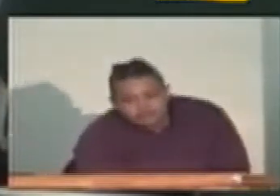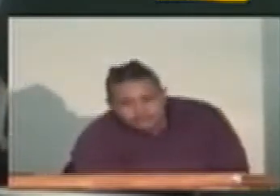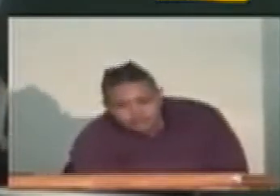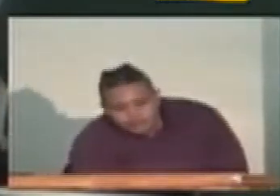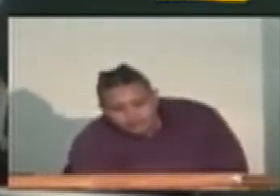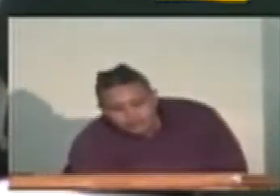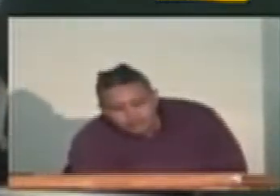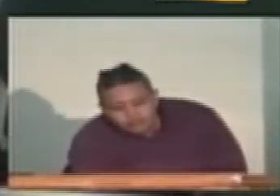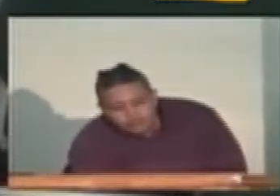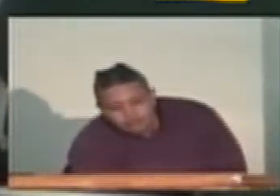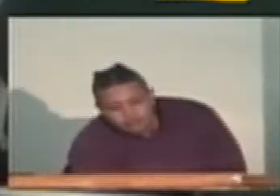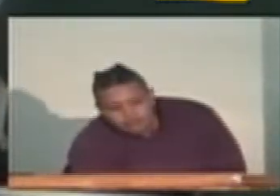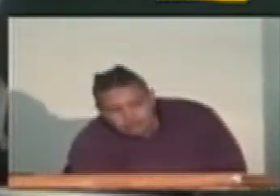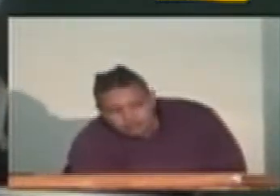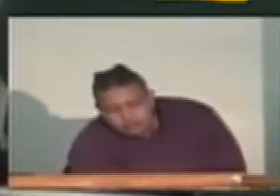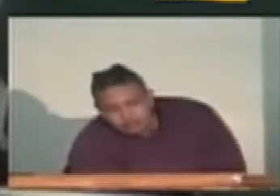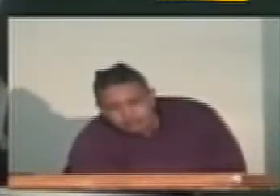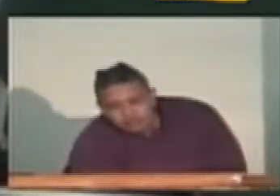Mr. Speaker,